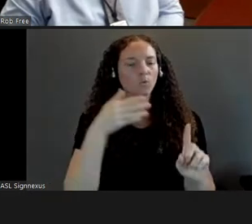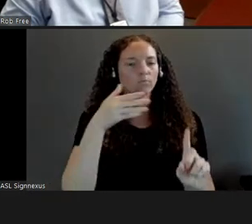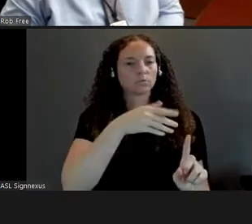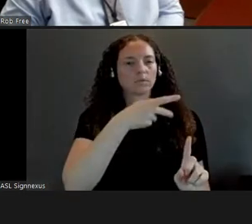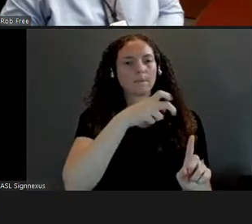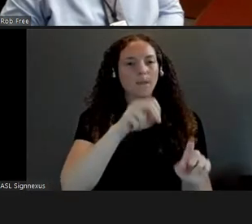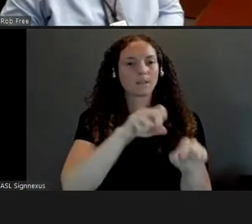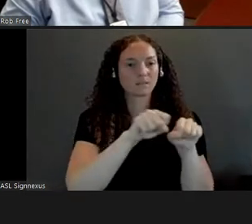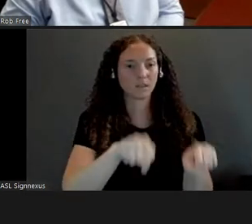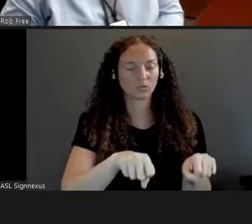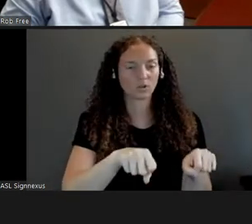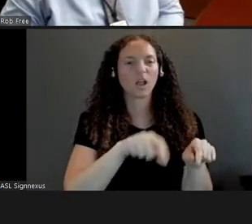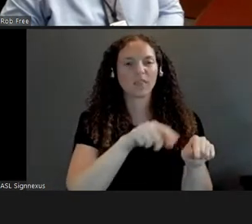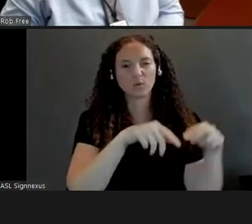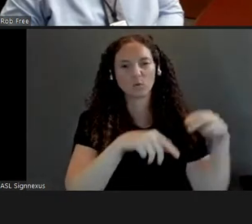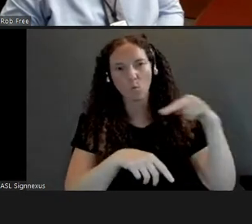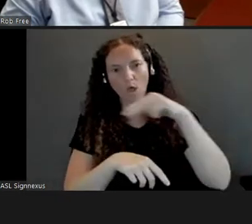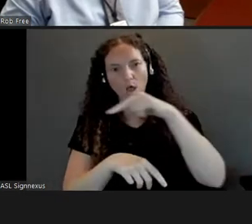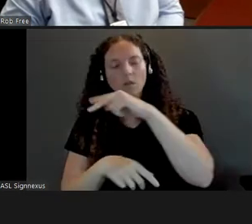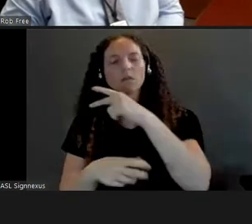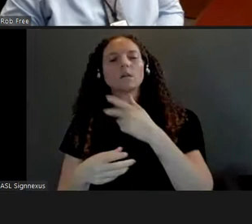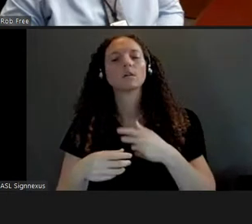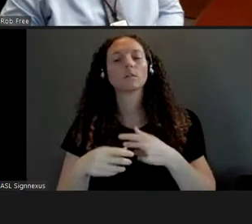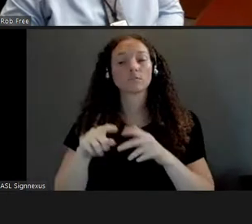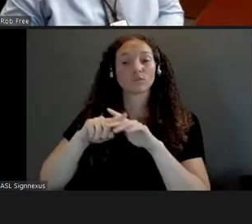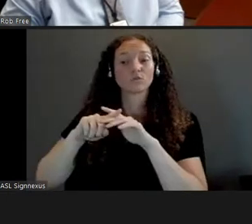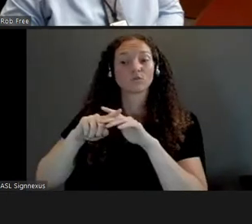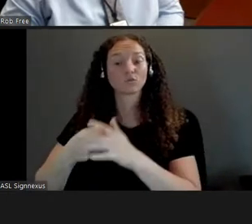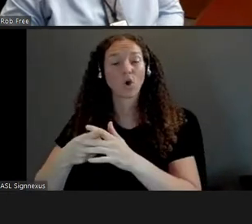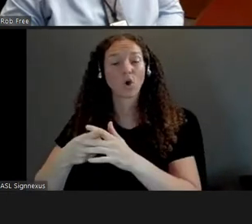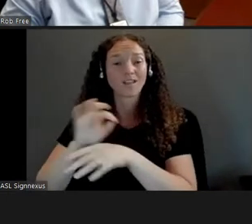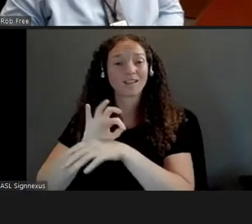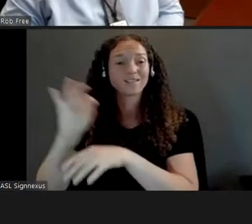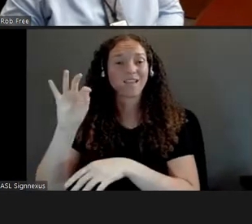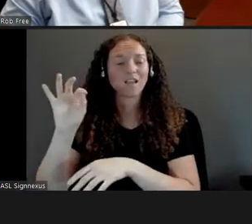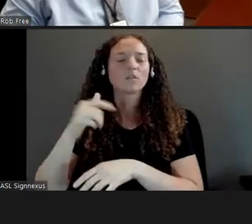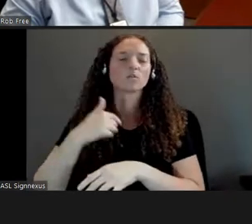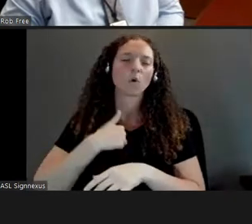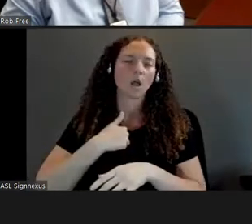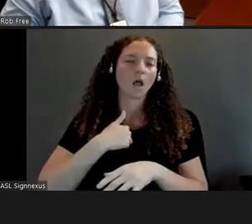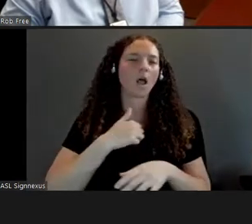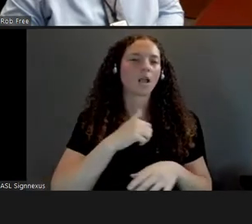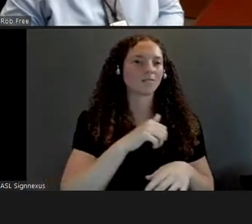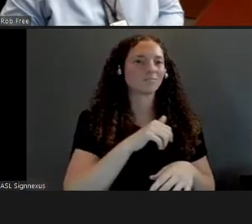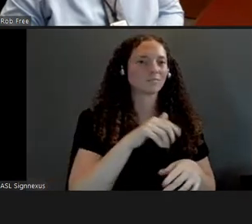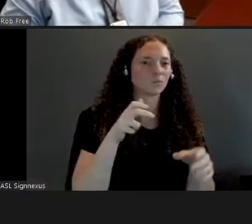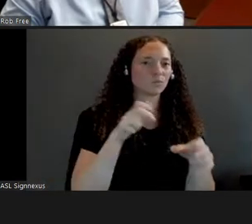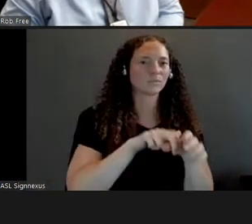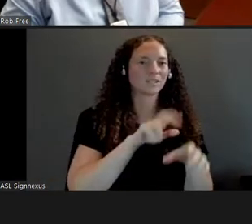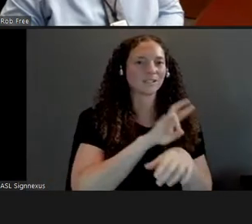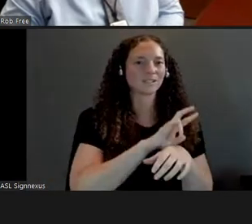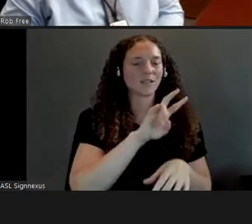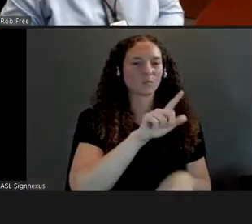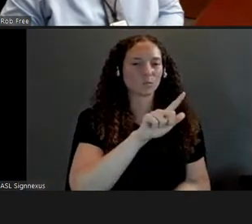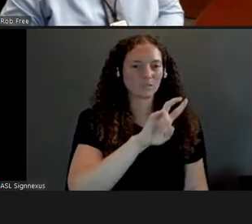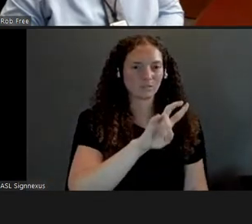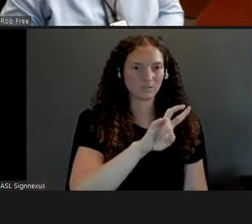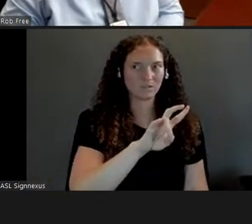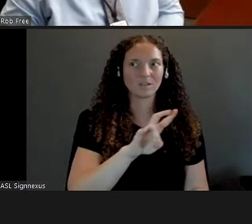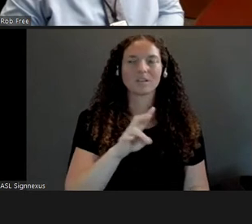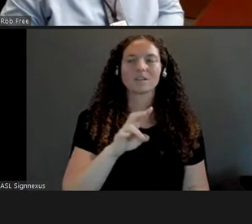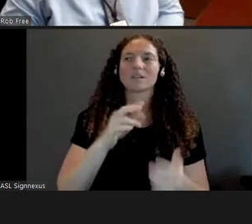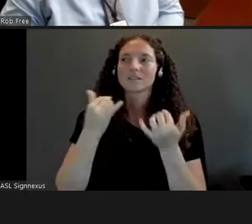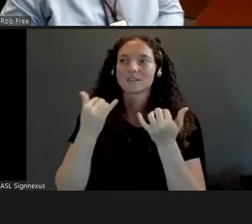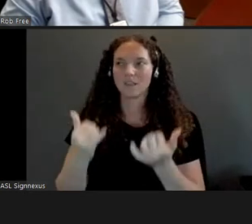therefore the train I catch is the 7:47. Now the train I catch is going to have to be the 7:27 and that's going to go to